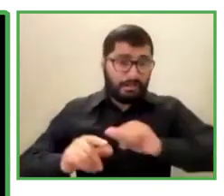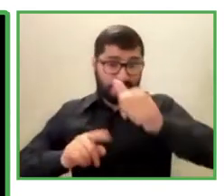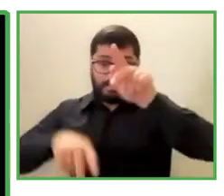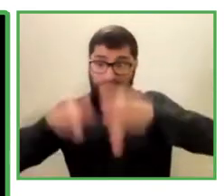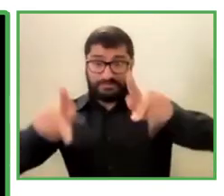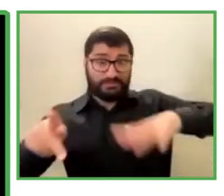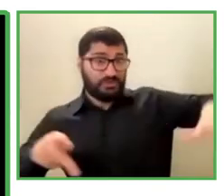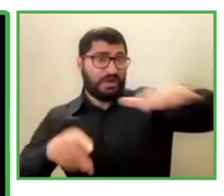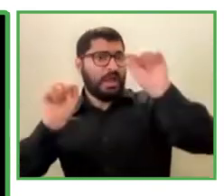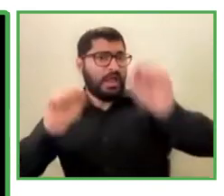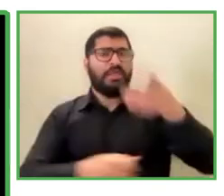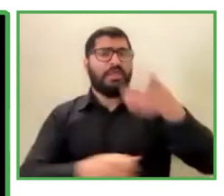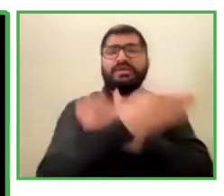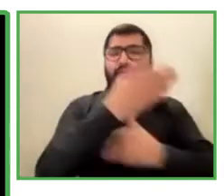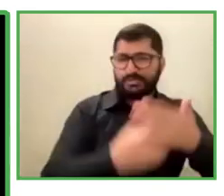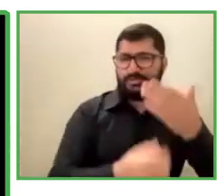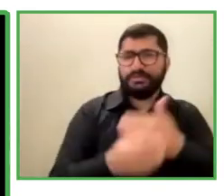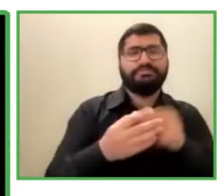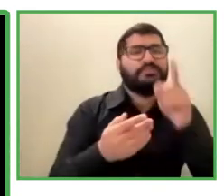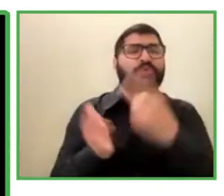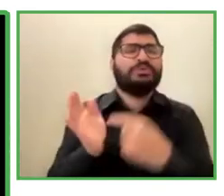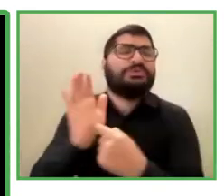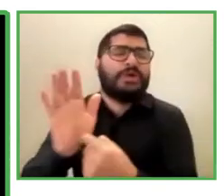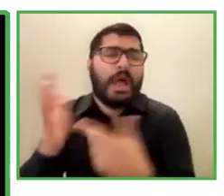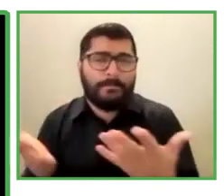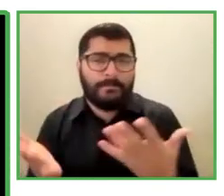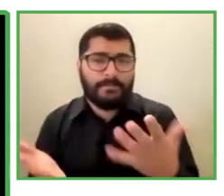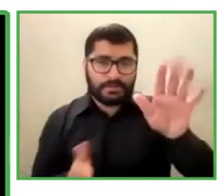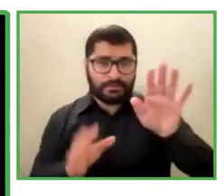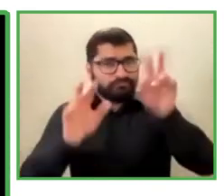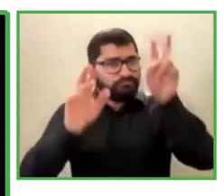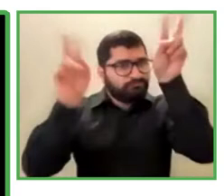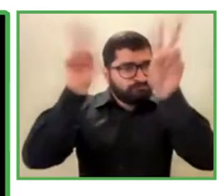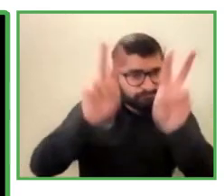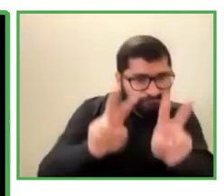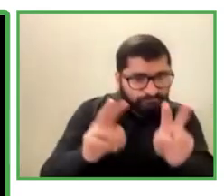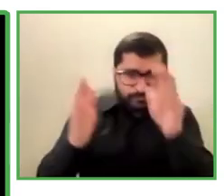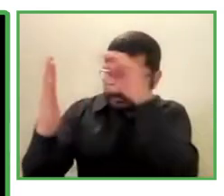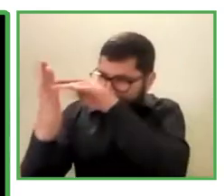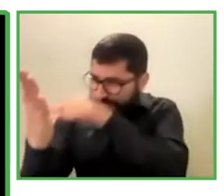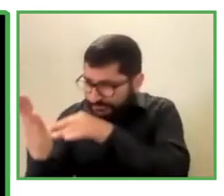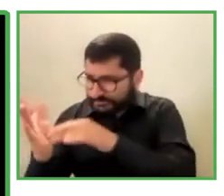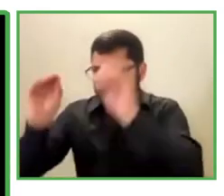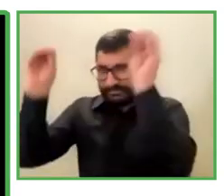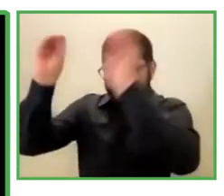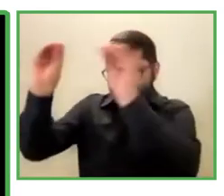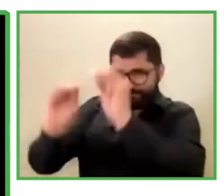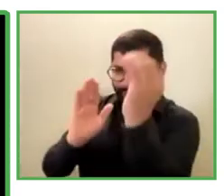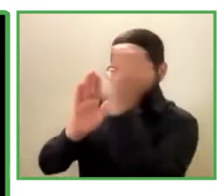disabilities. For a screen reader, we also have the sign language. So